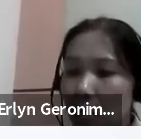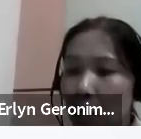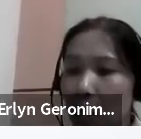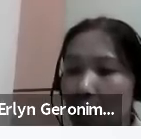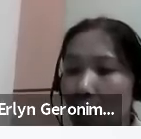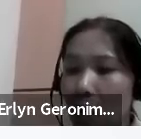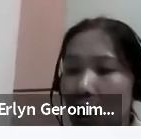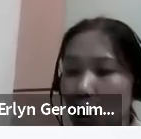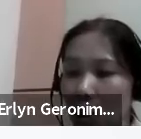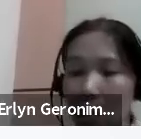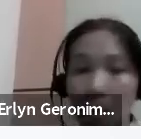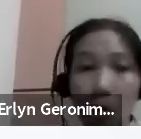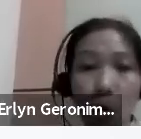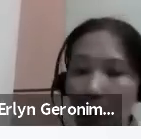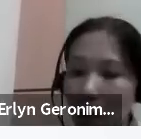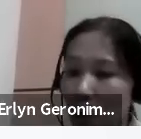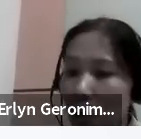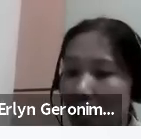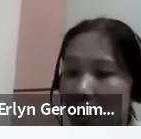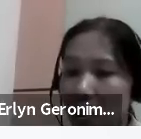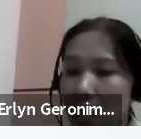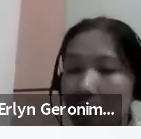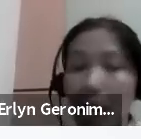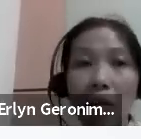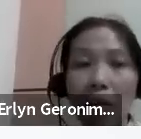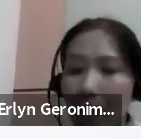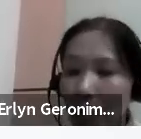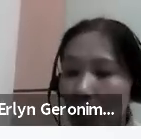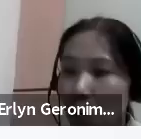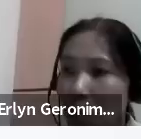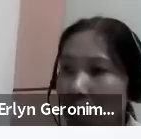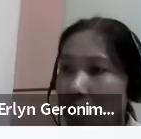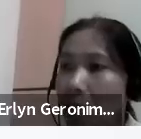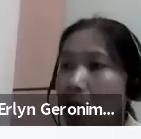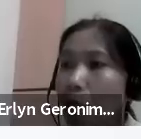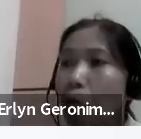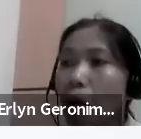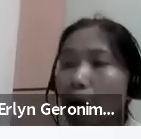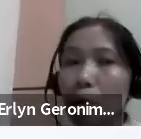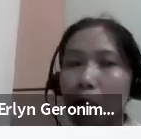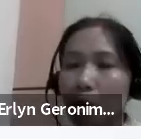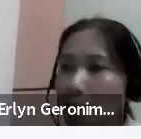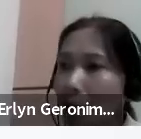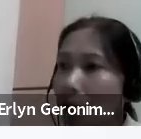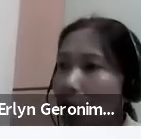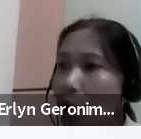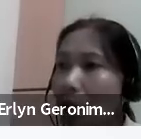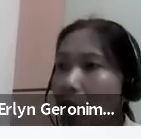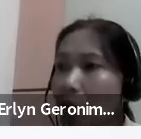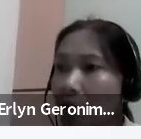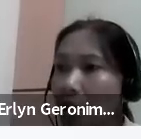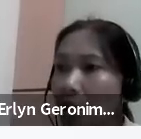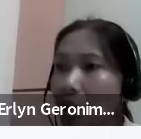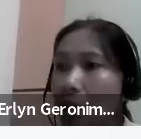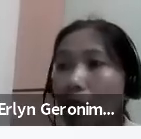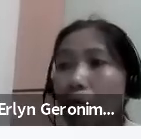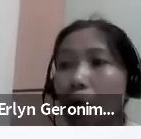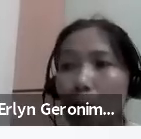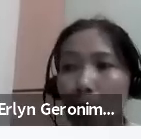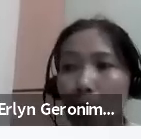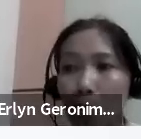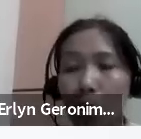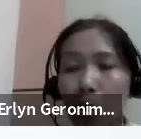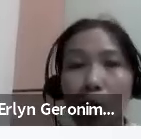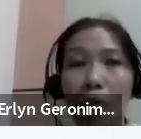WTD has become the occasion to mark progress and reflect on ways to counter the remaining challenges for